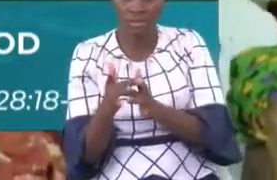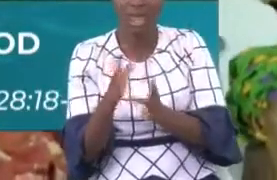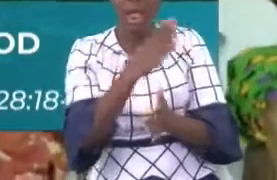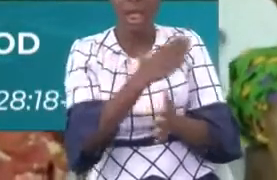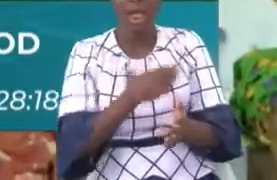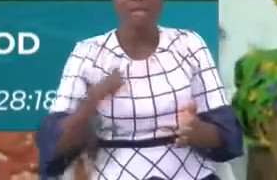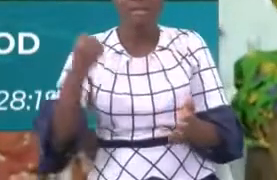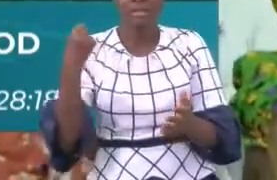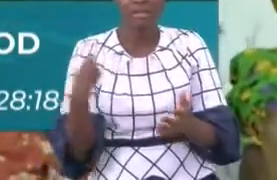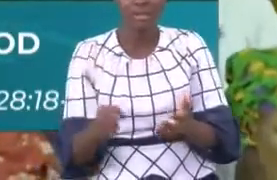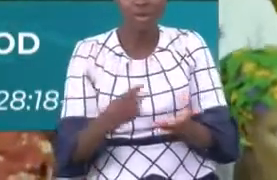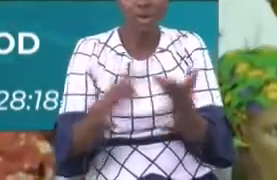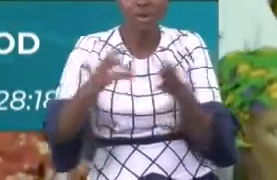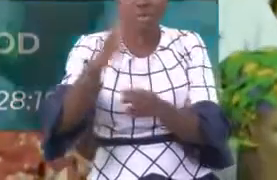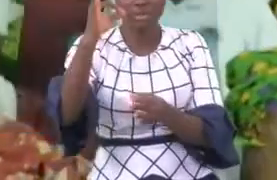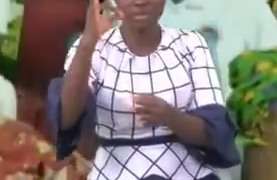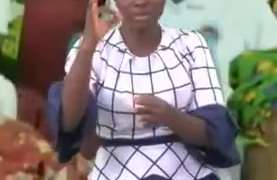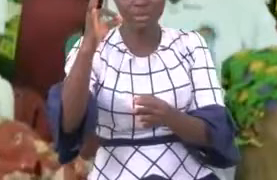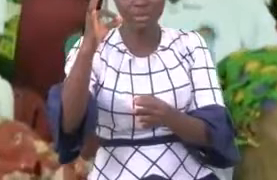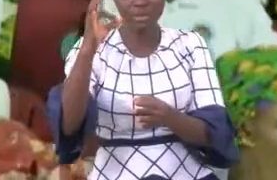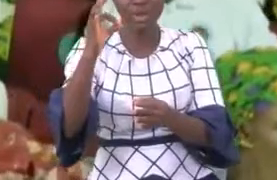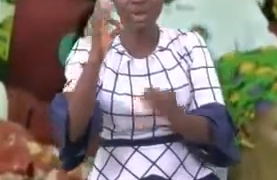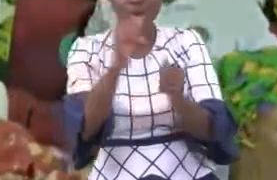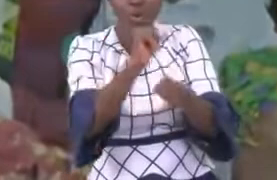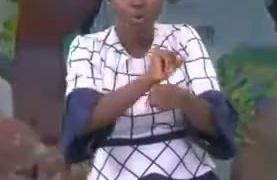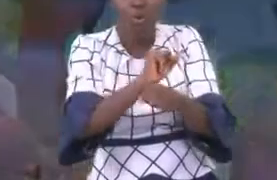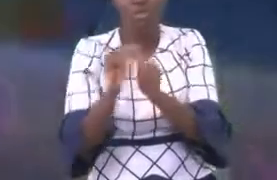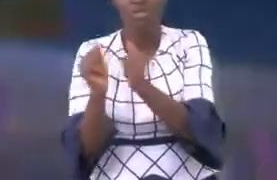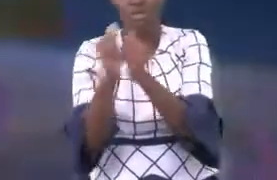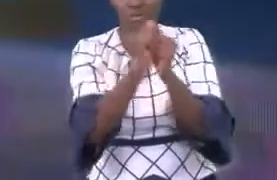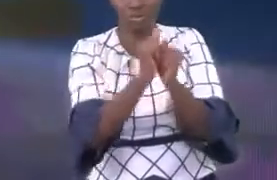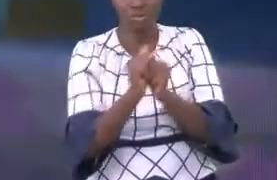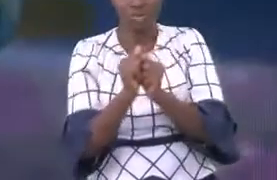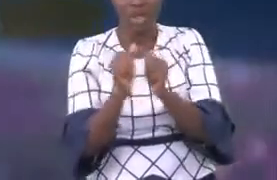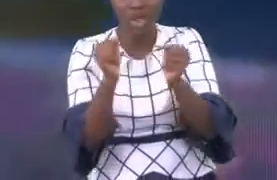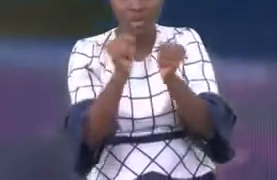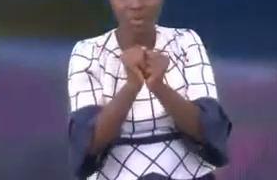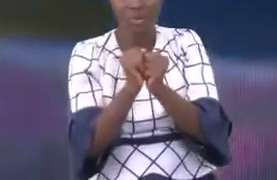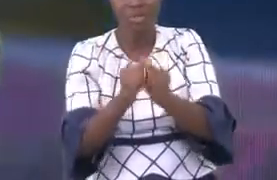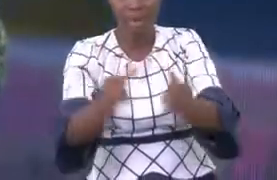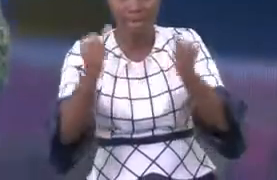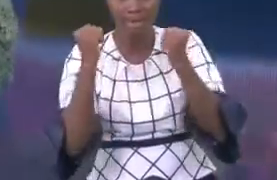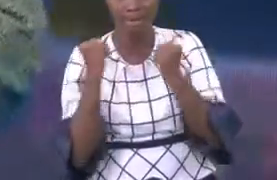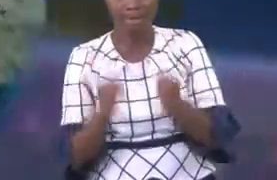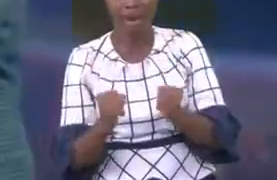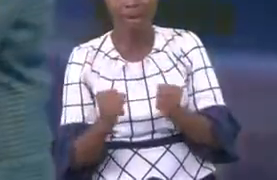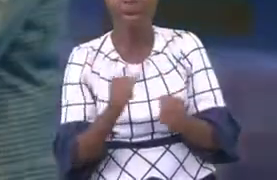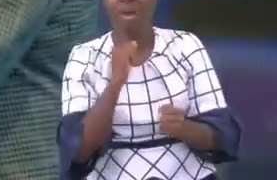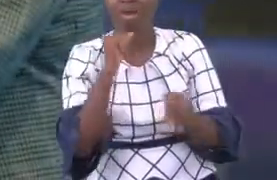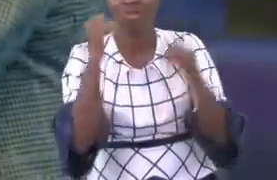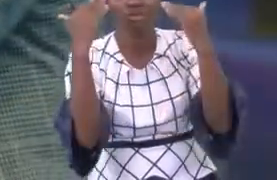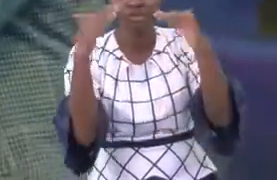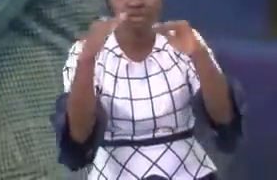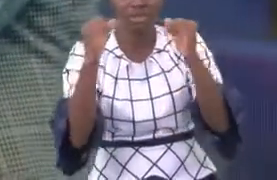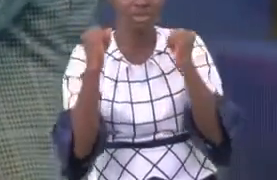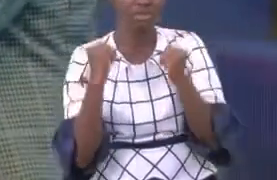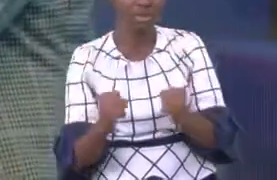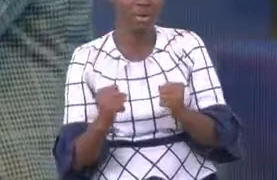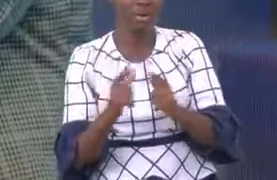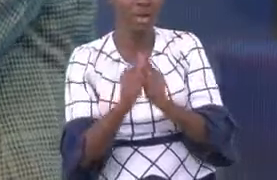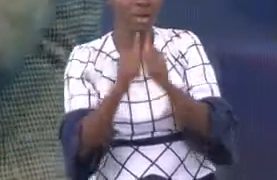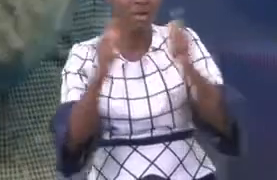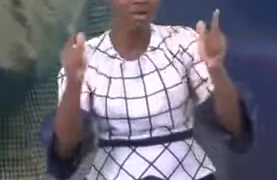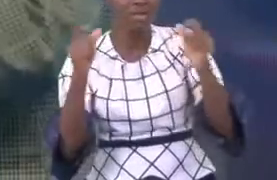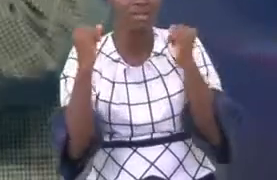together with power, unlimited power, great power, a power that